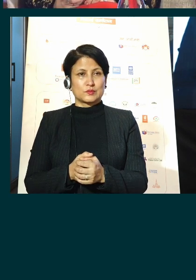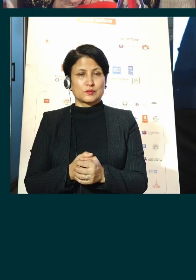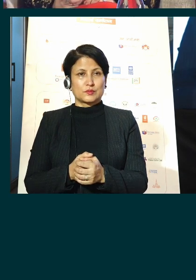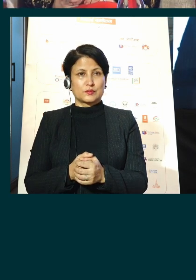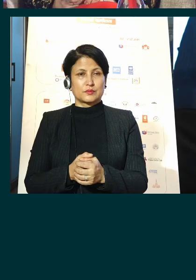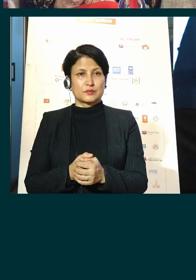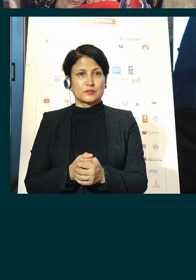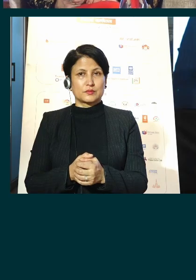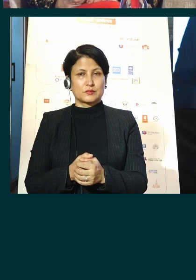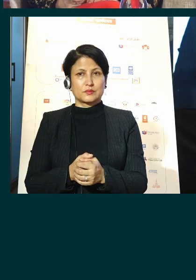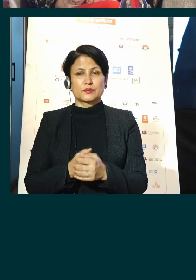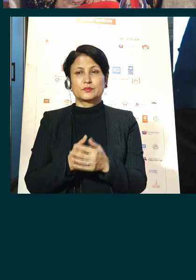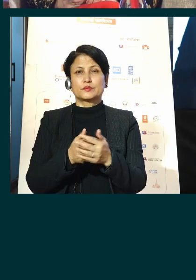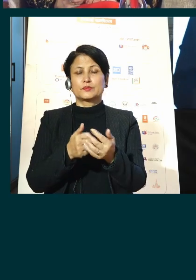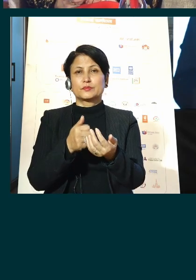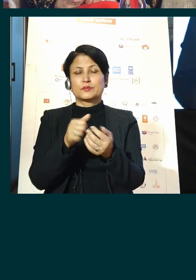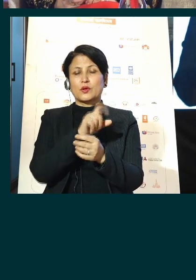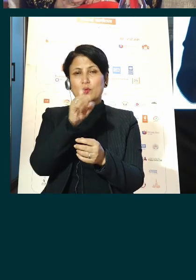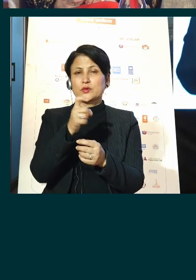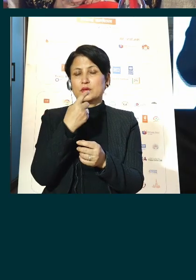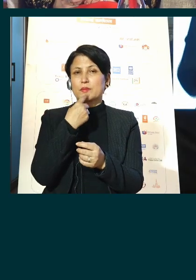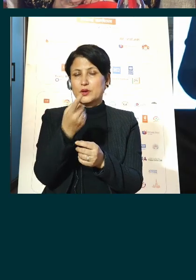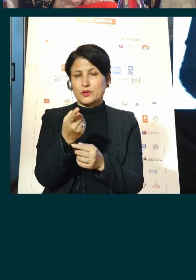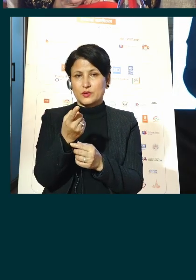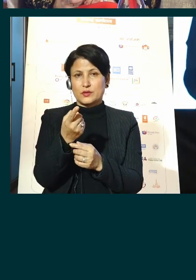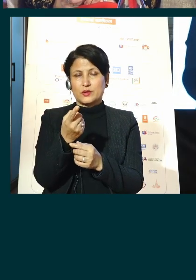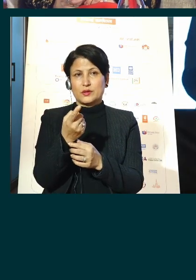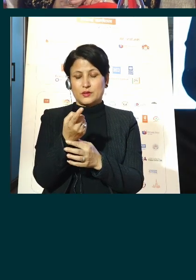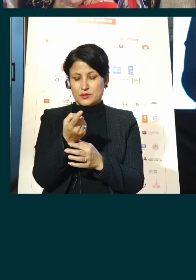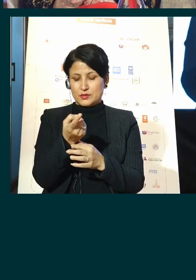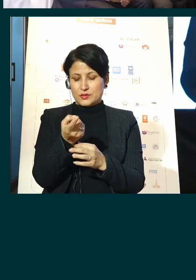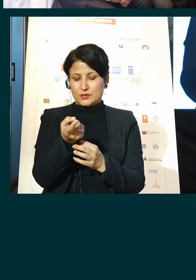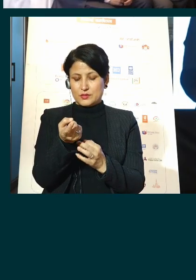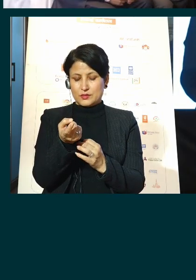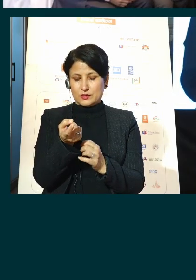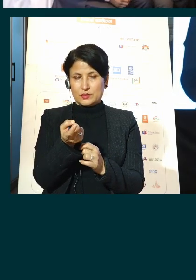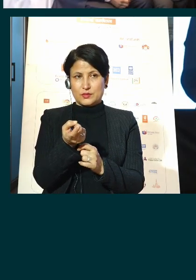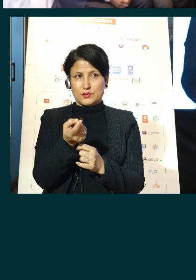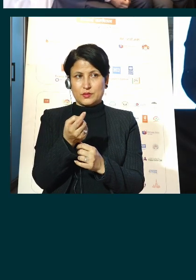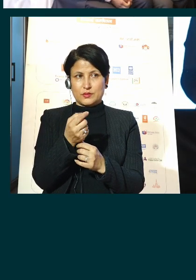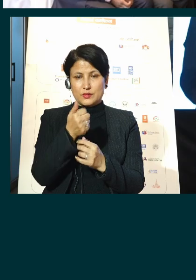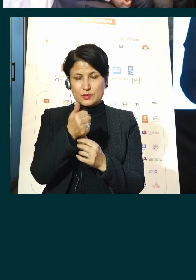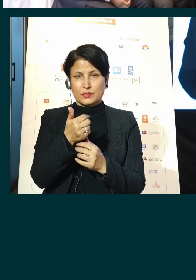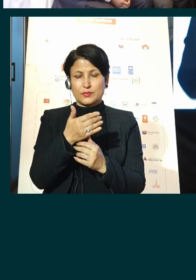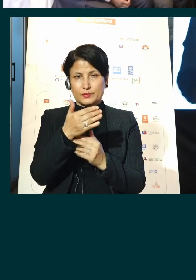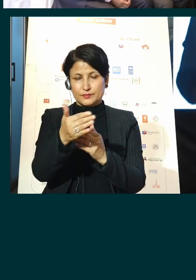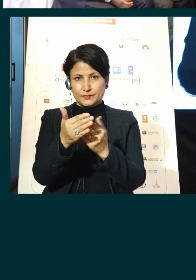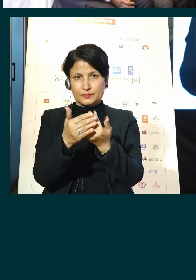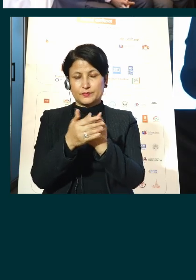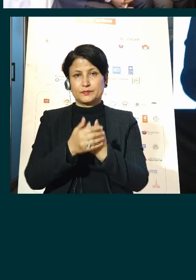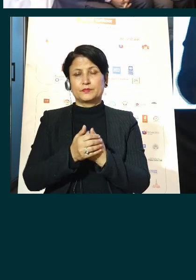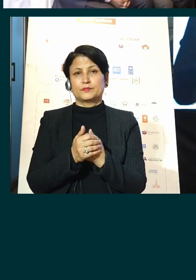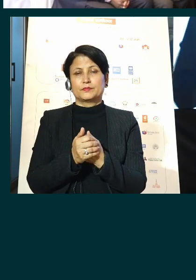means menstruation, right? And so her question is, it's time for us to move beyond that term and call it